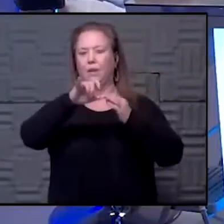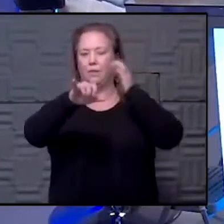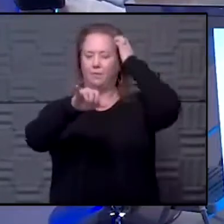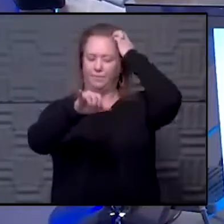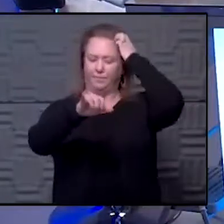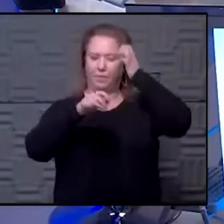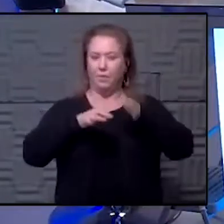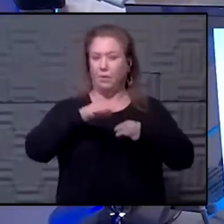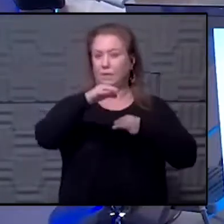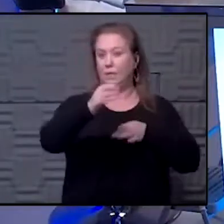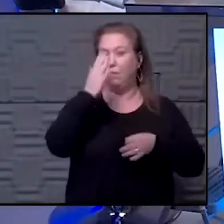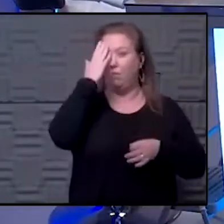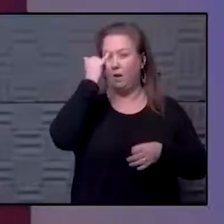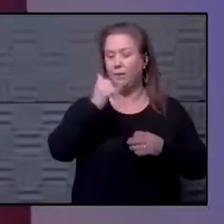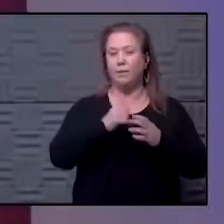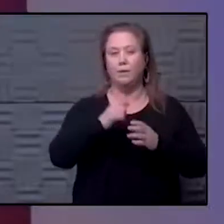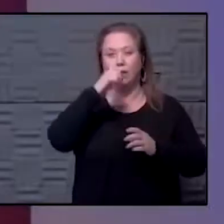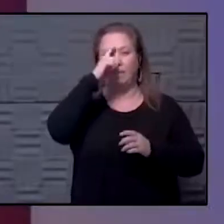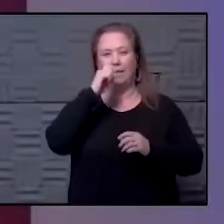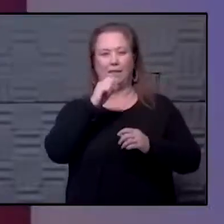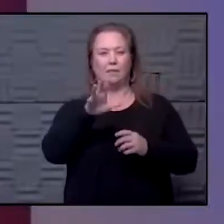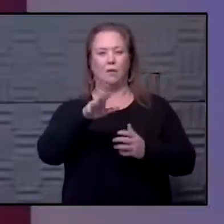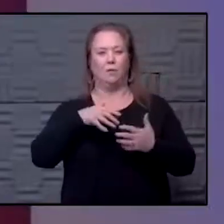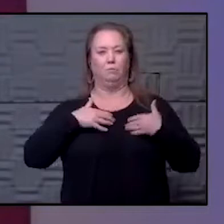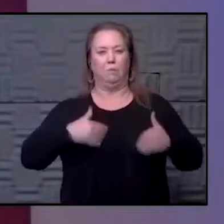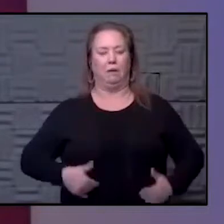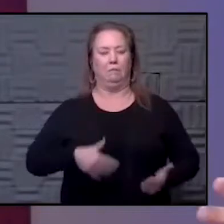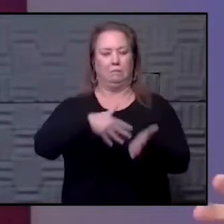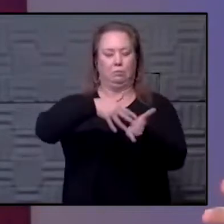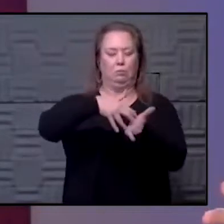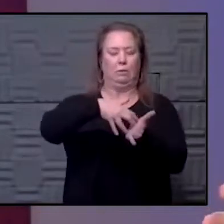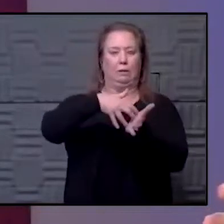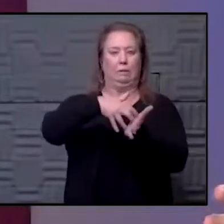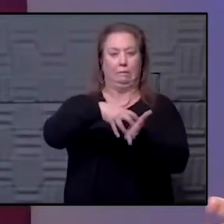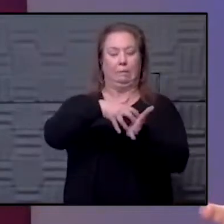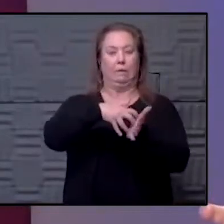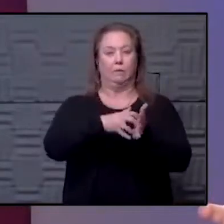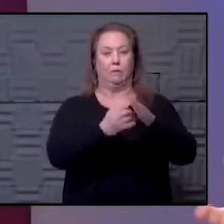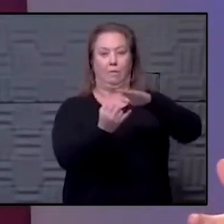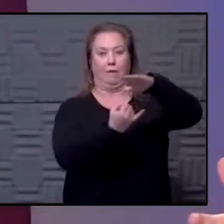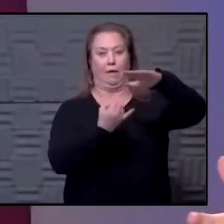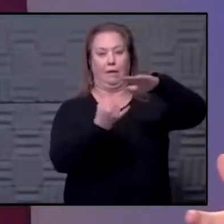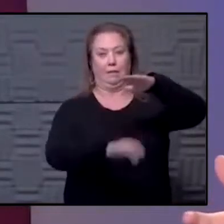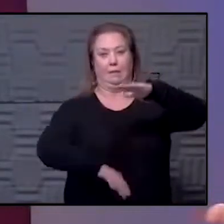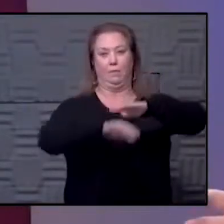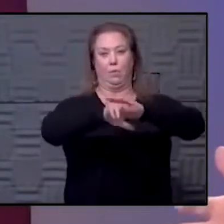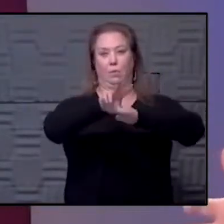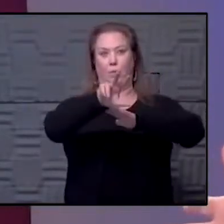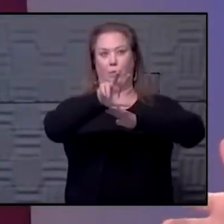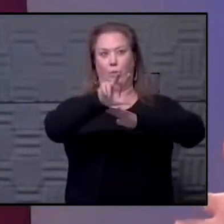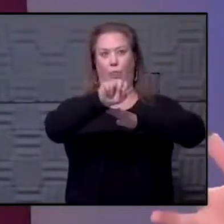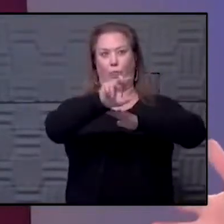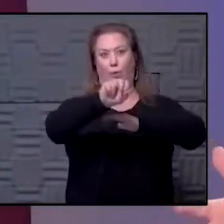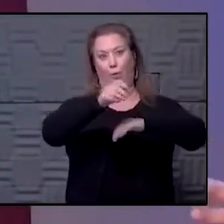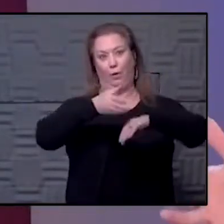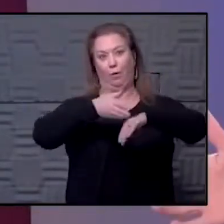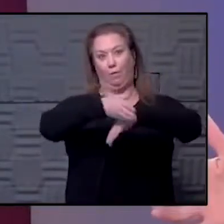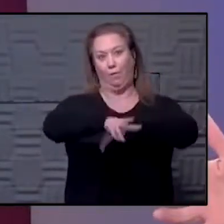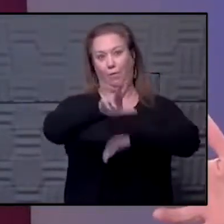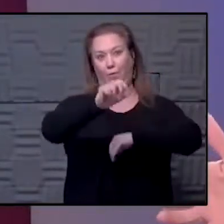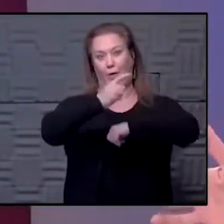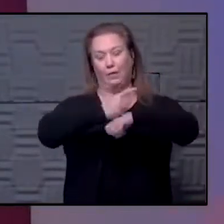still extended because? Because of their immunocompromised status. So we have kept them in isolation for up to 30 days or